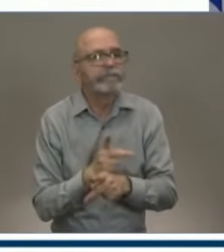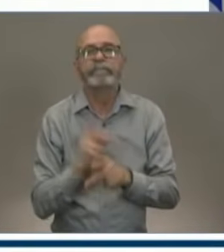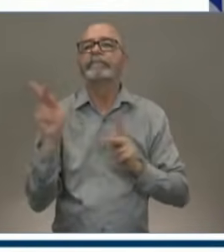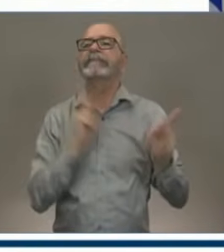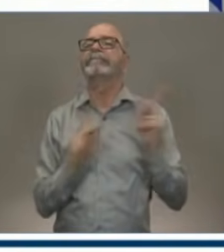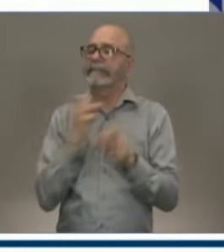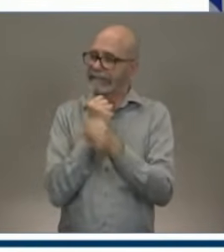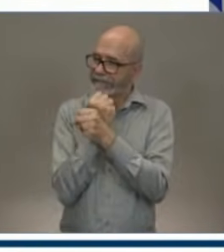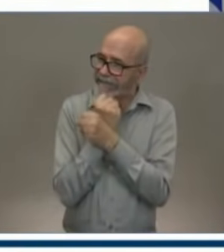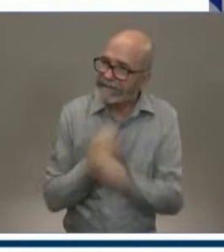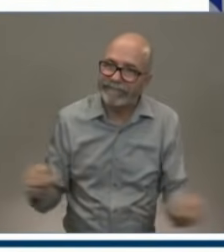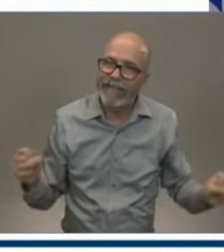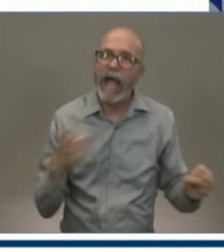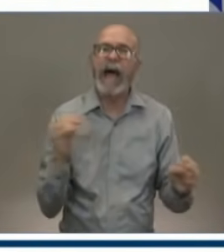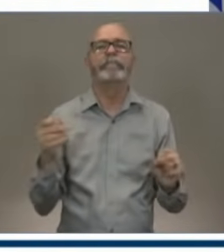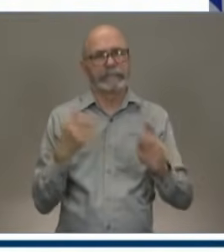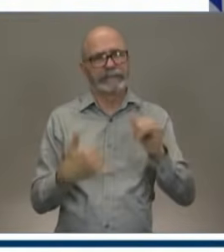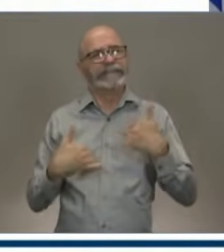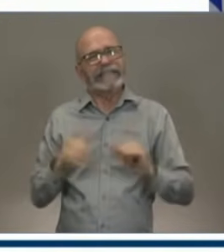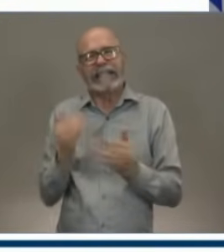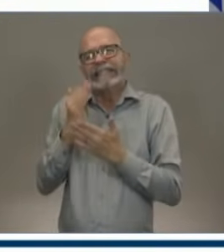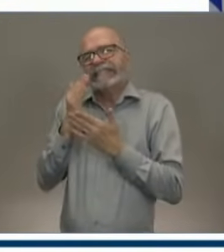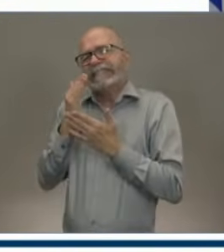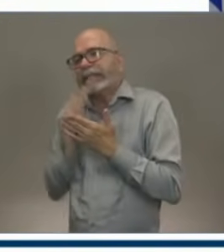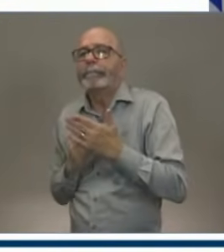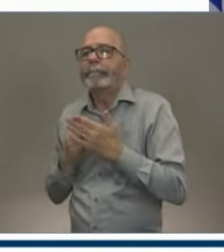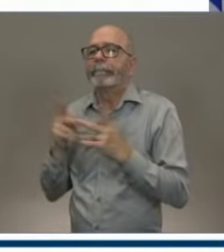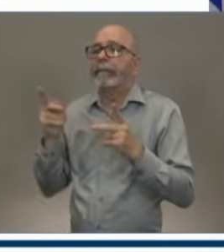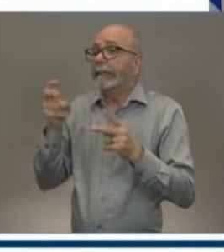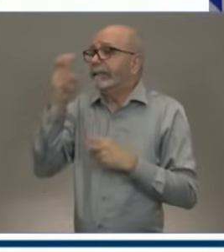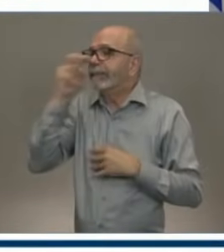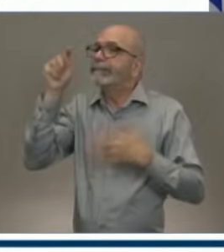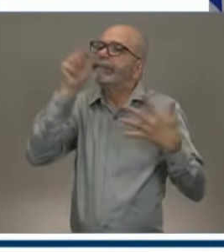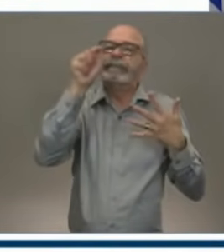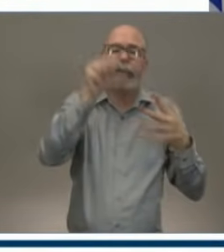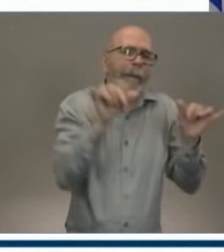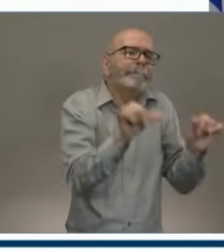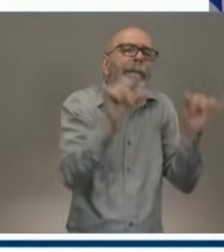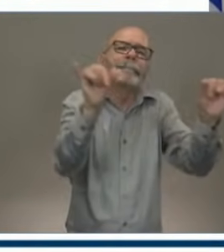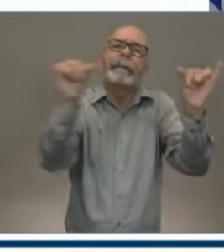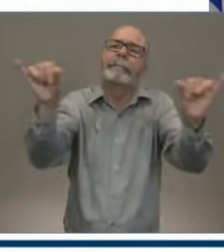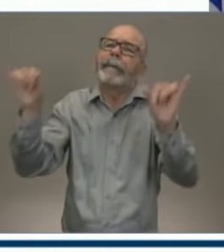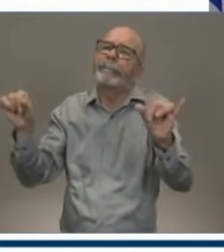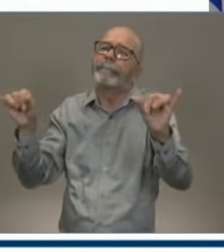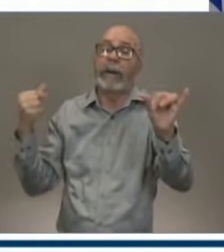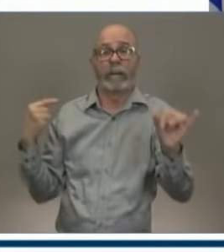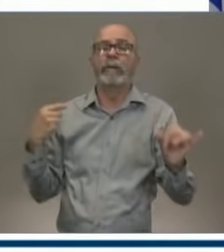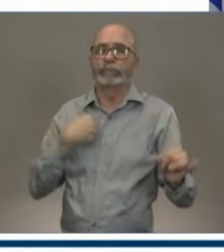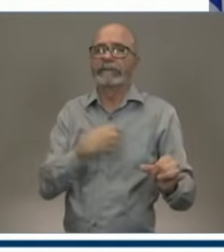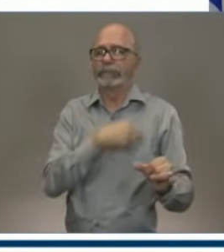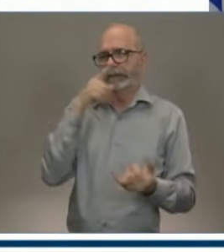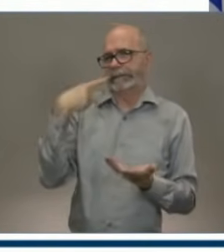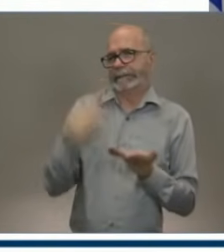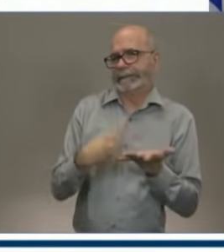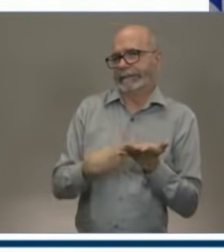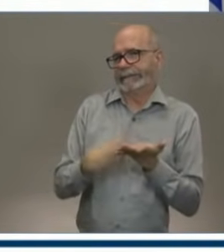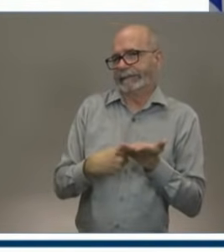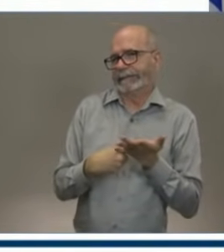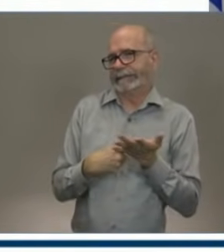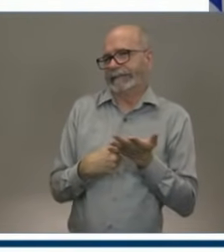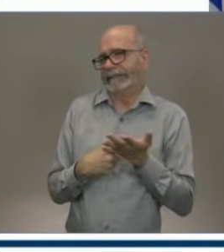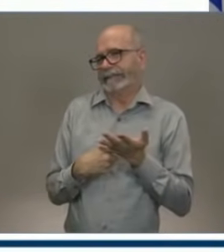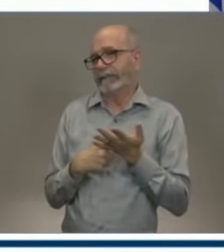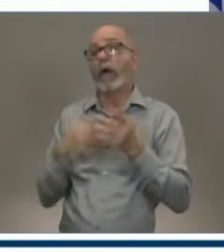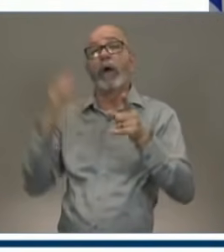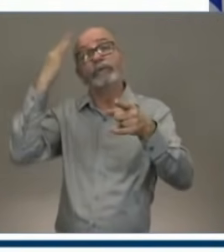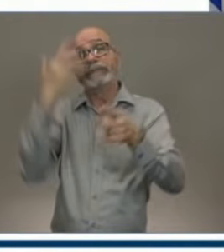number of restrictions in front of you. Dr. Strang and I will take a look at those in the next few days. But we do know that our restaurants and businesses